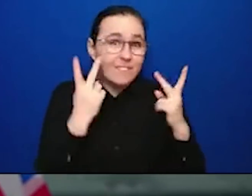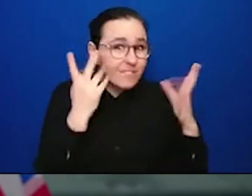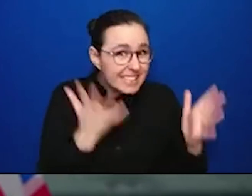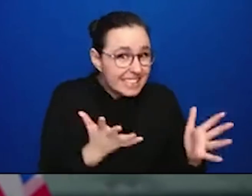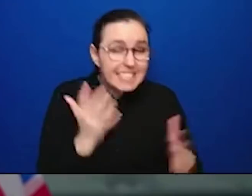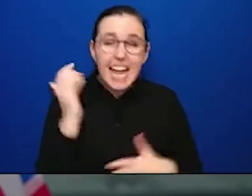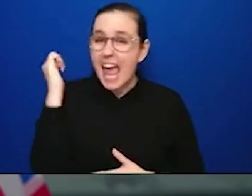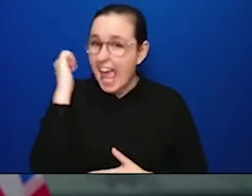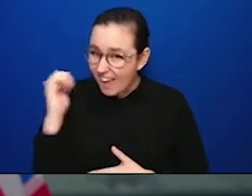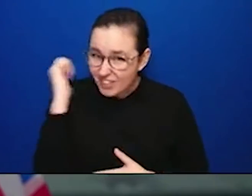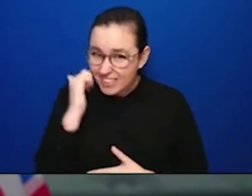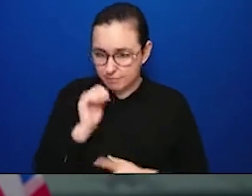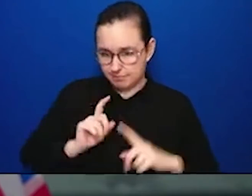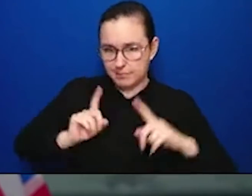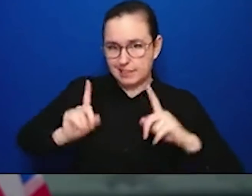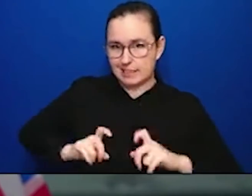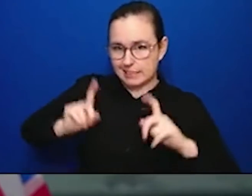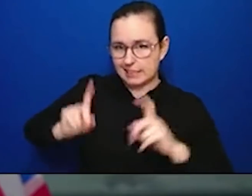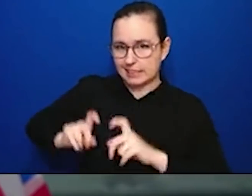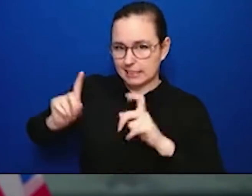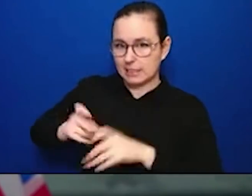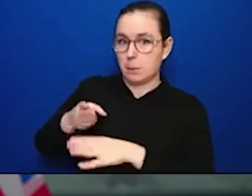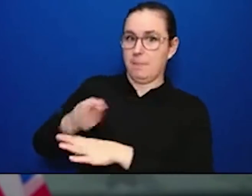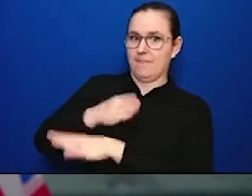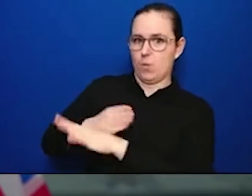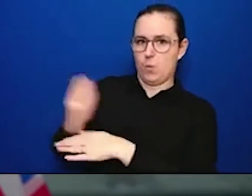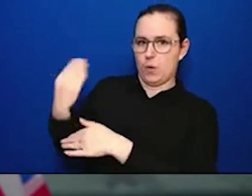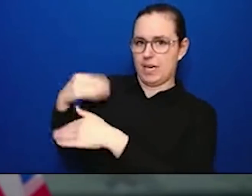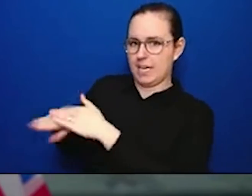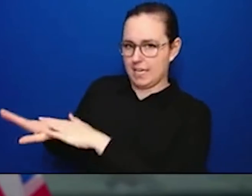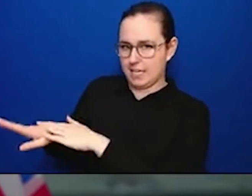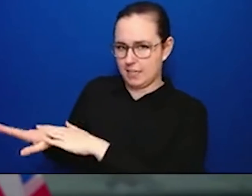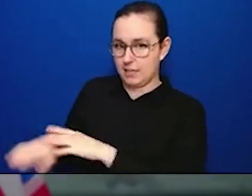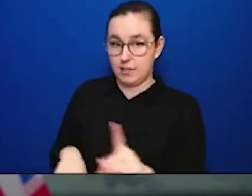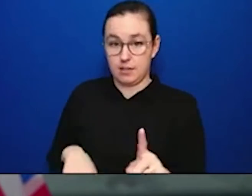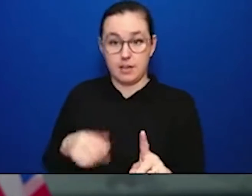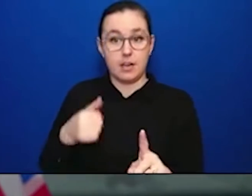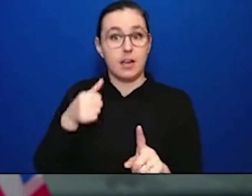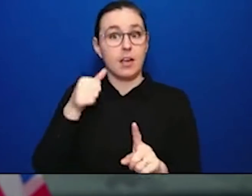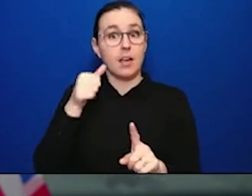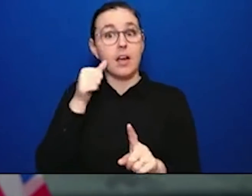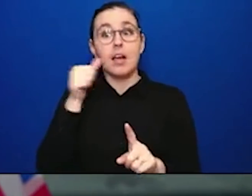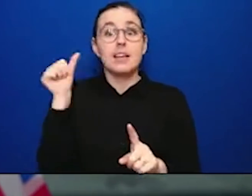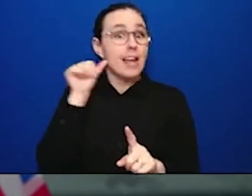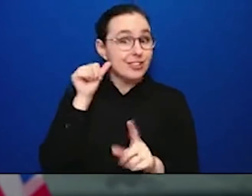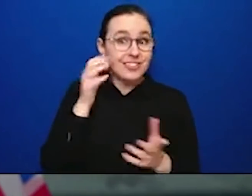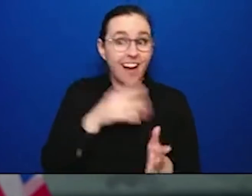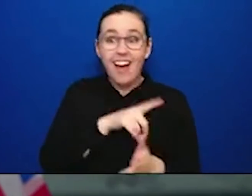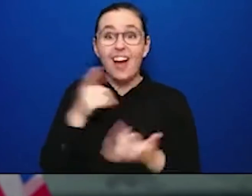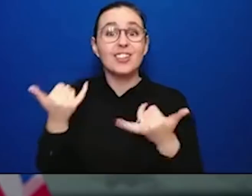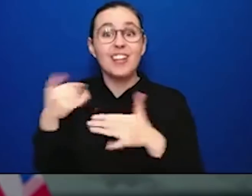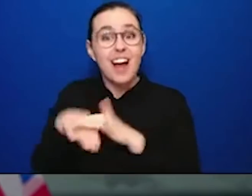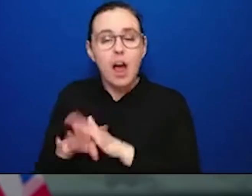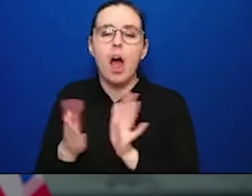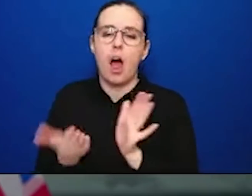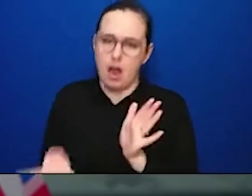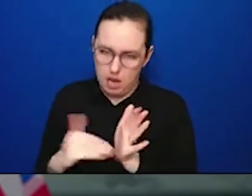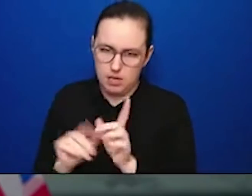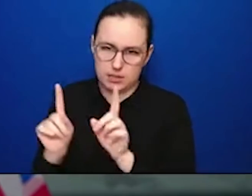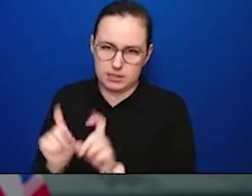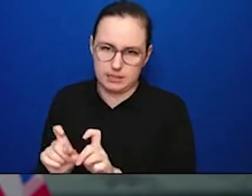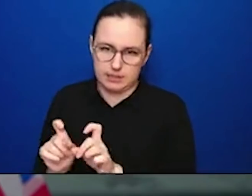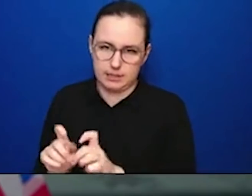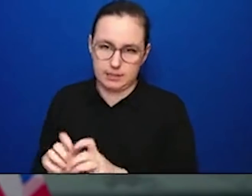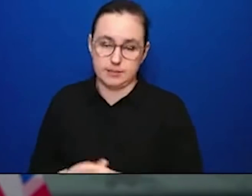tested prior to their visit. Did you want to mention anything? Our next question is from Camille